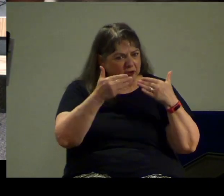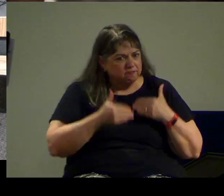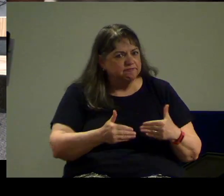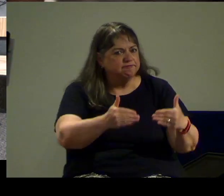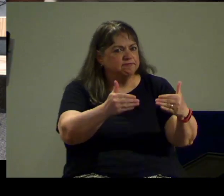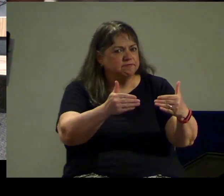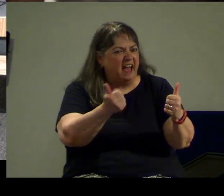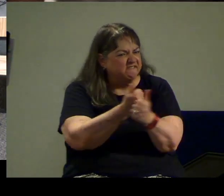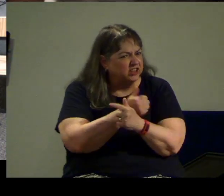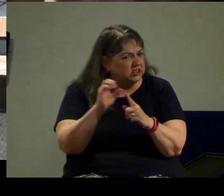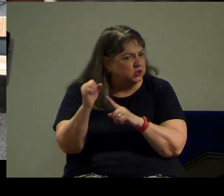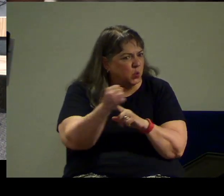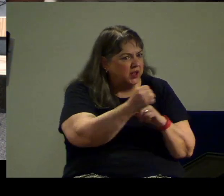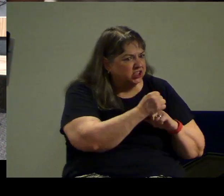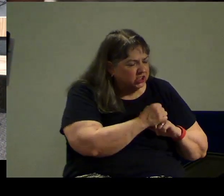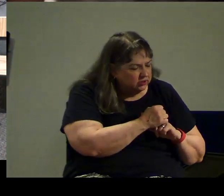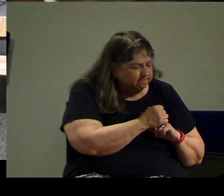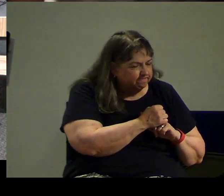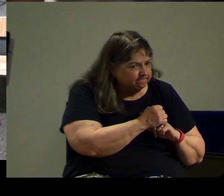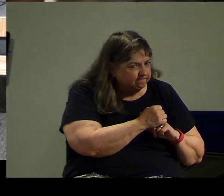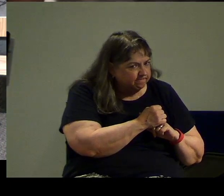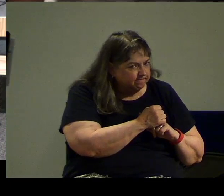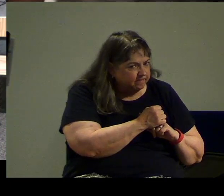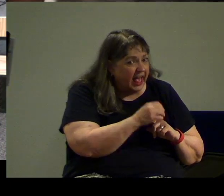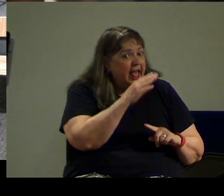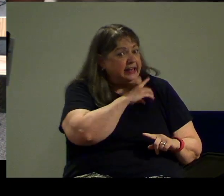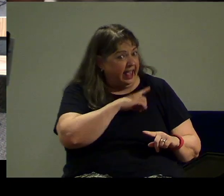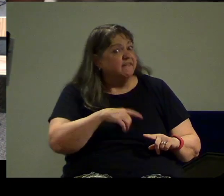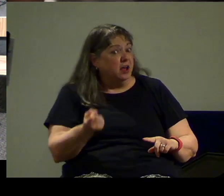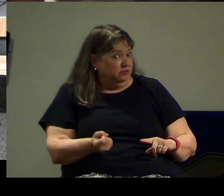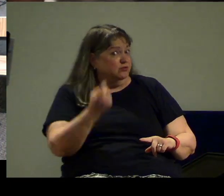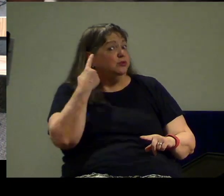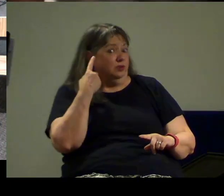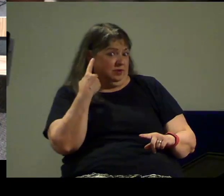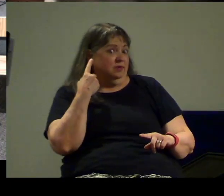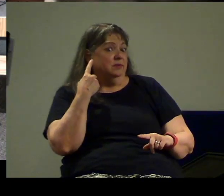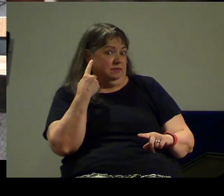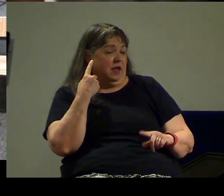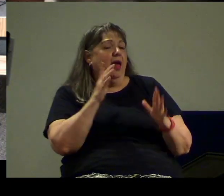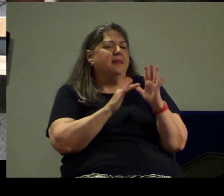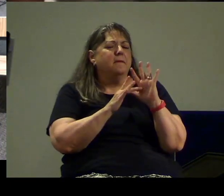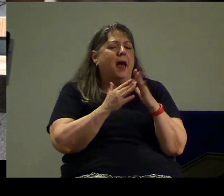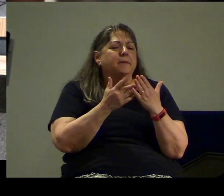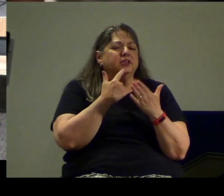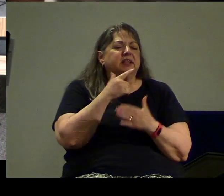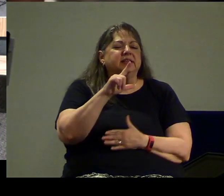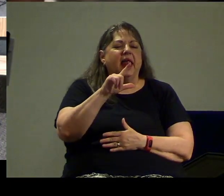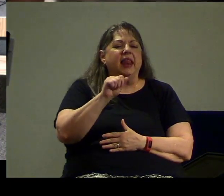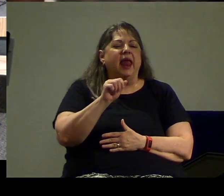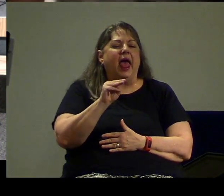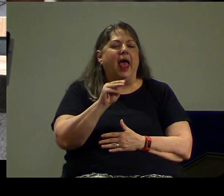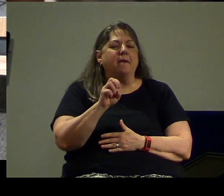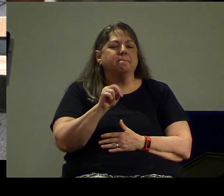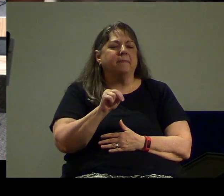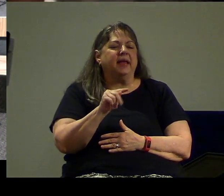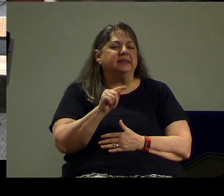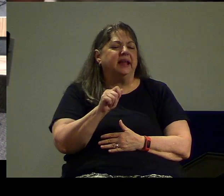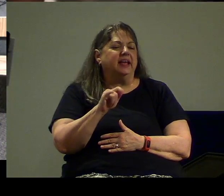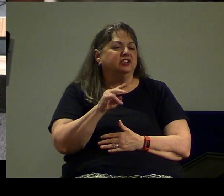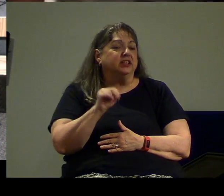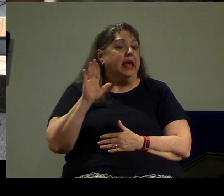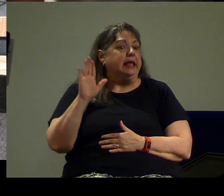every situation and circumstance. David understood that. The Bible says in Lamentations, his